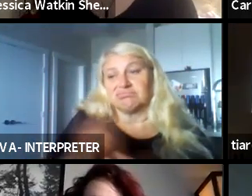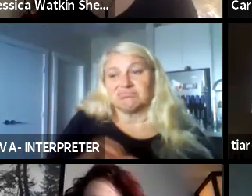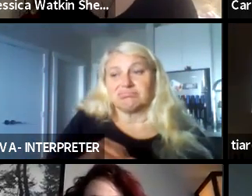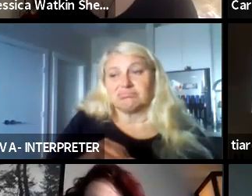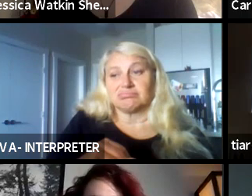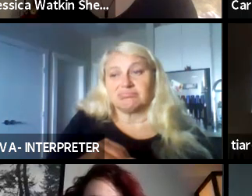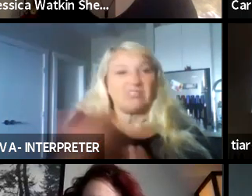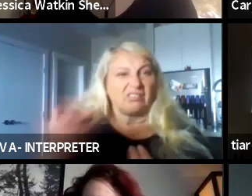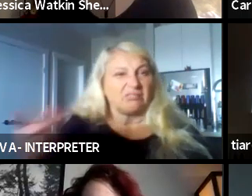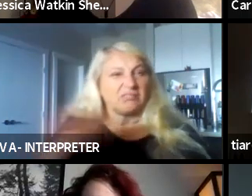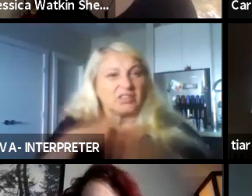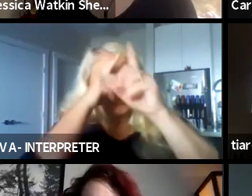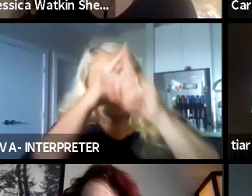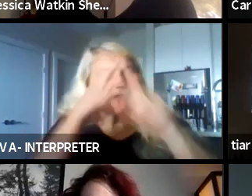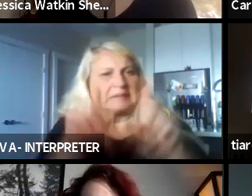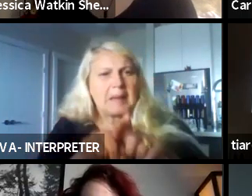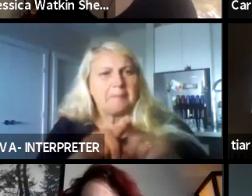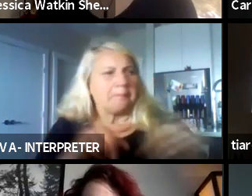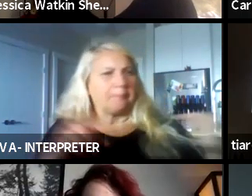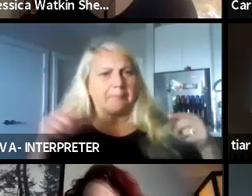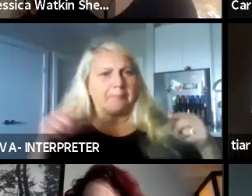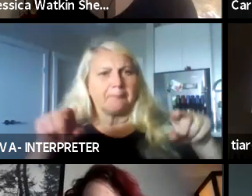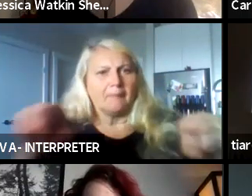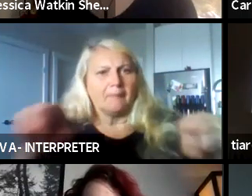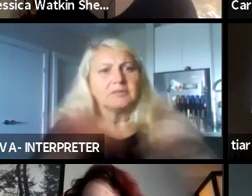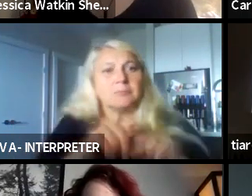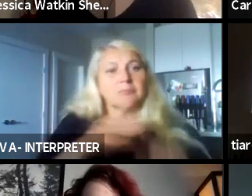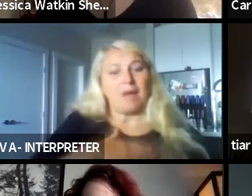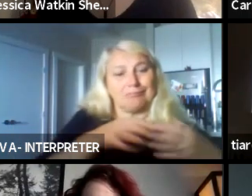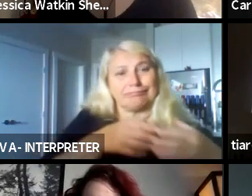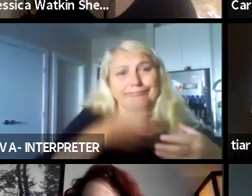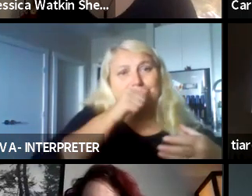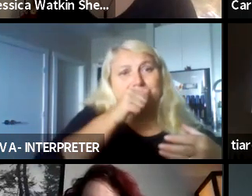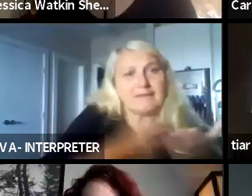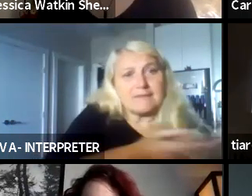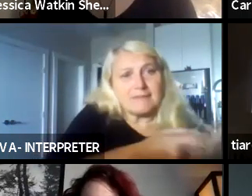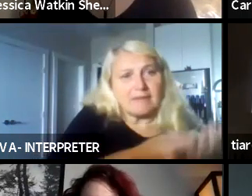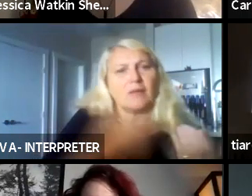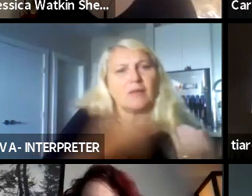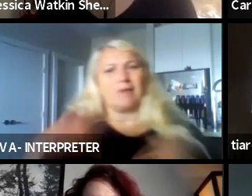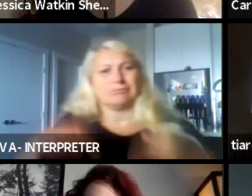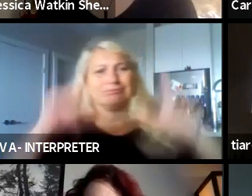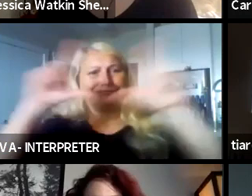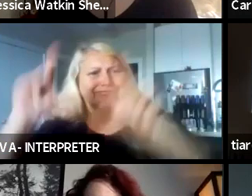to show what we're working on together in a more intimate space. Check.